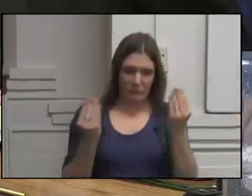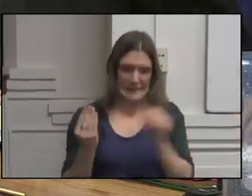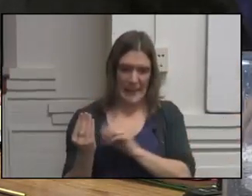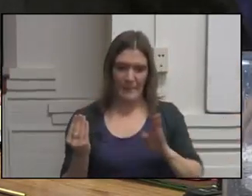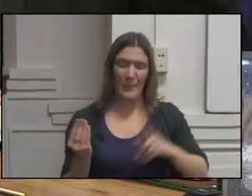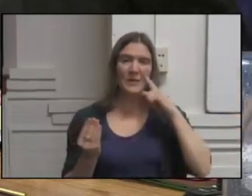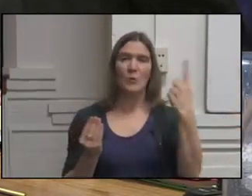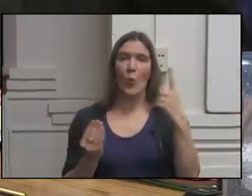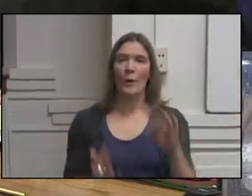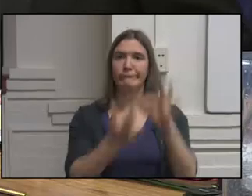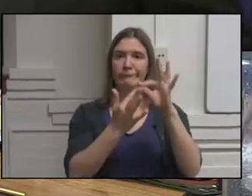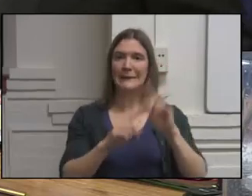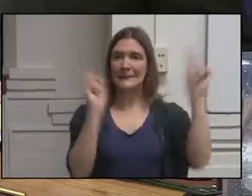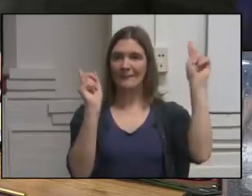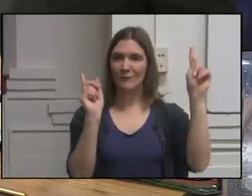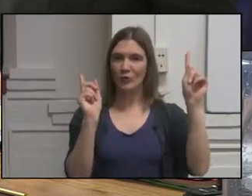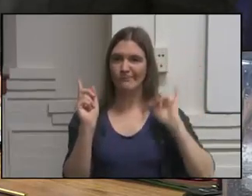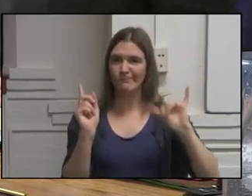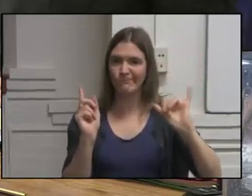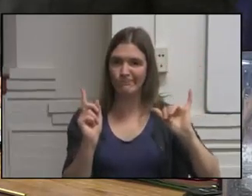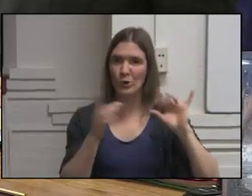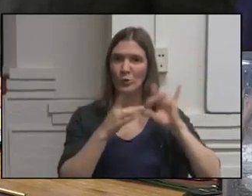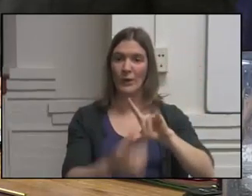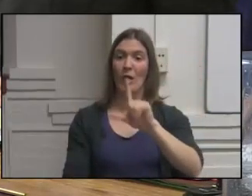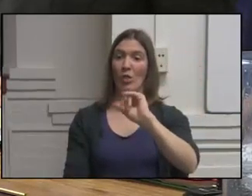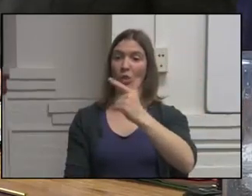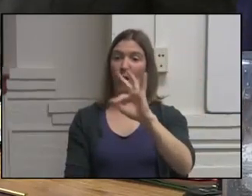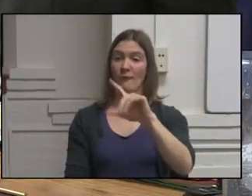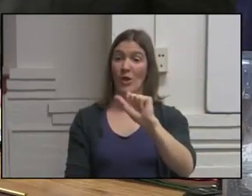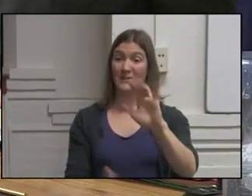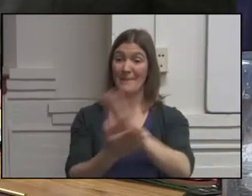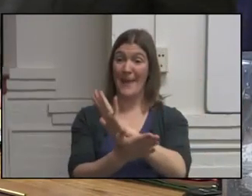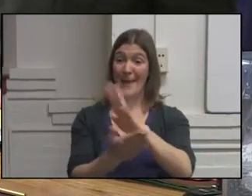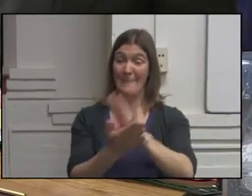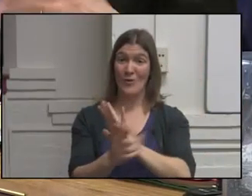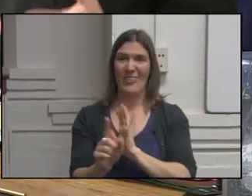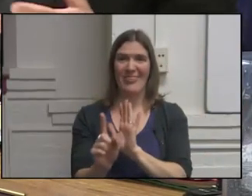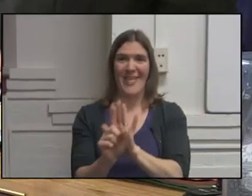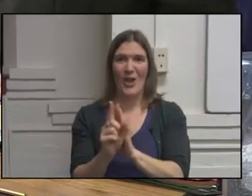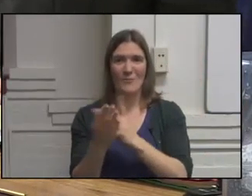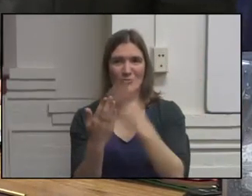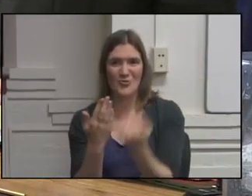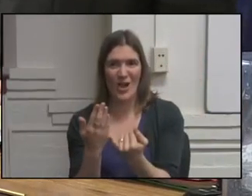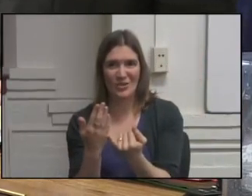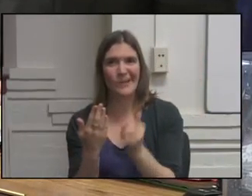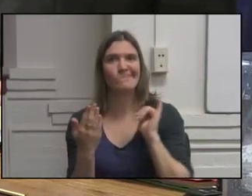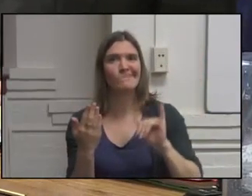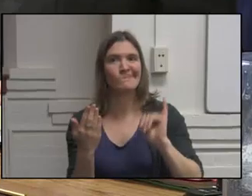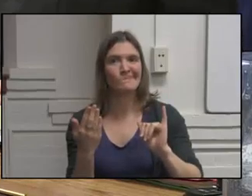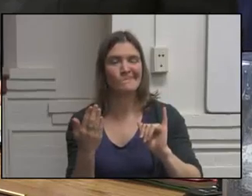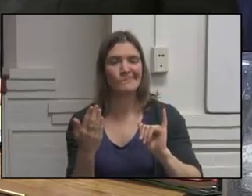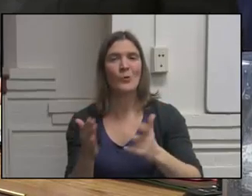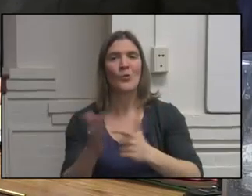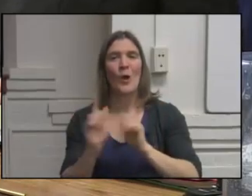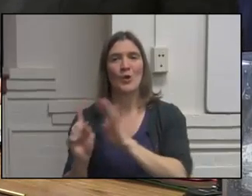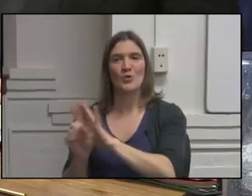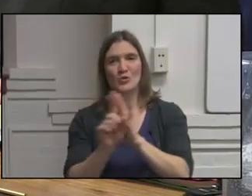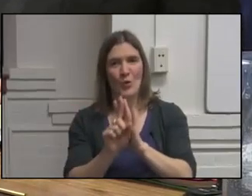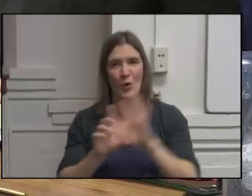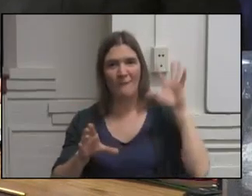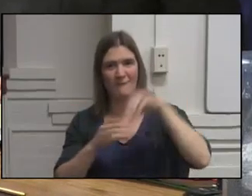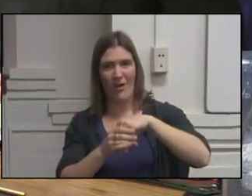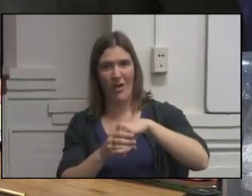one unusual aspect related to the Long Falls paper board project. So. You'll recall that this